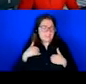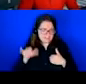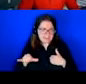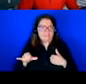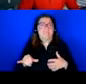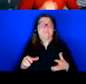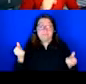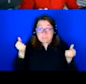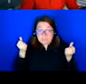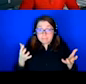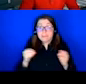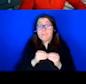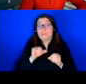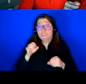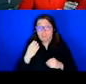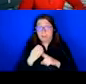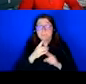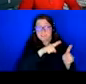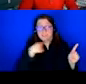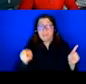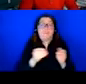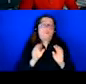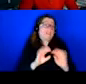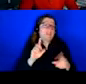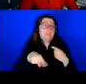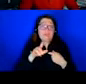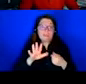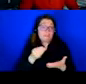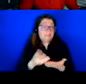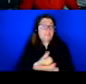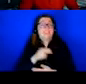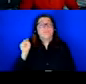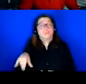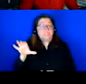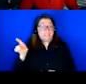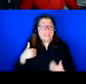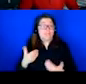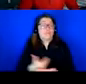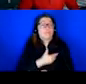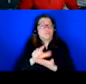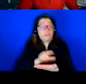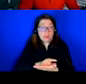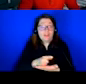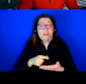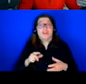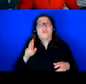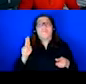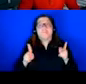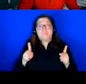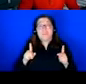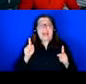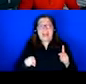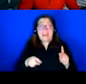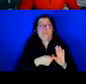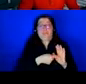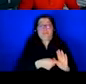transparent about their salaries, which I think should be as well. Like New York City, there's a new law coming into effect where people have to post the job salaries